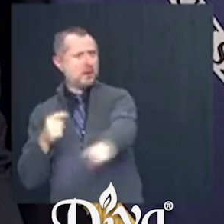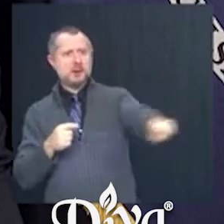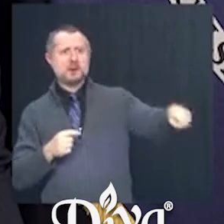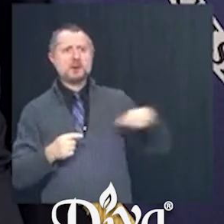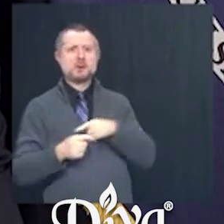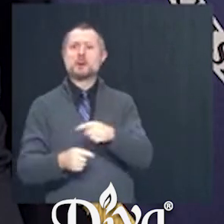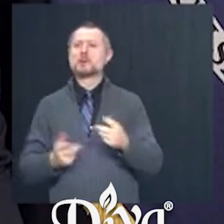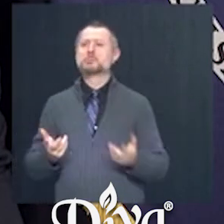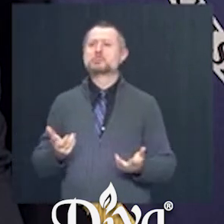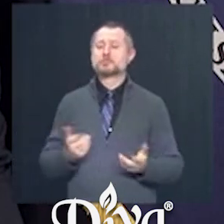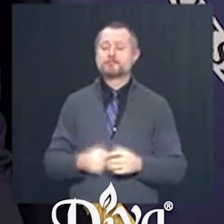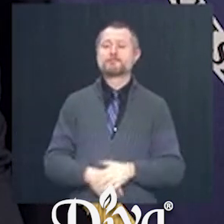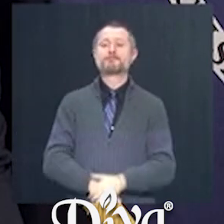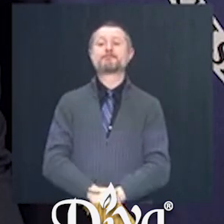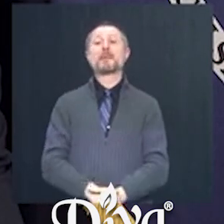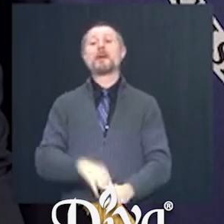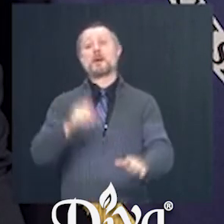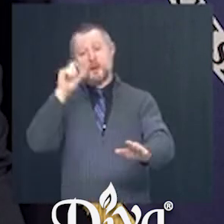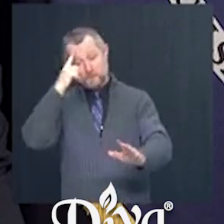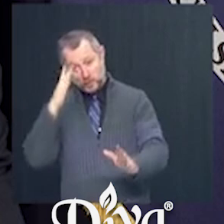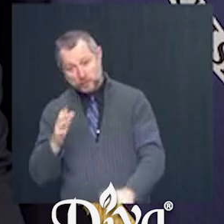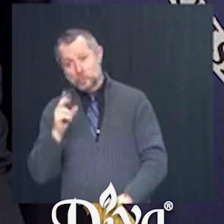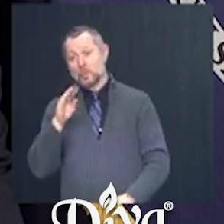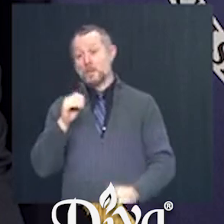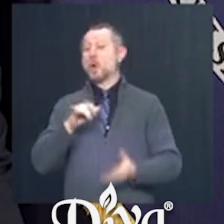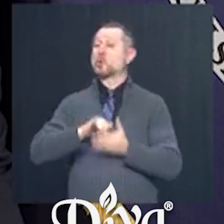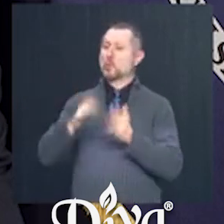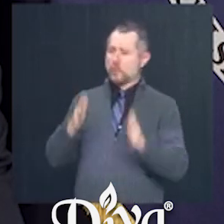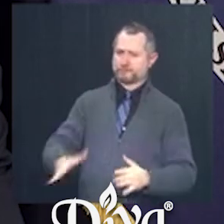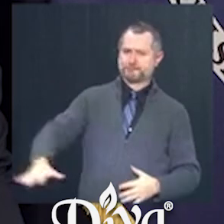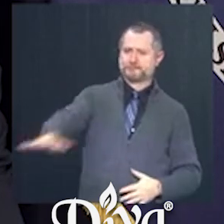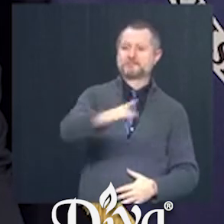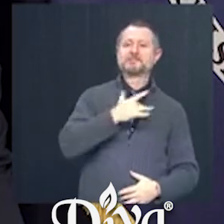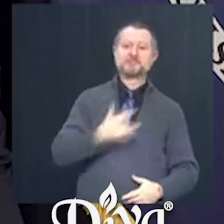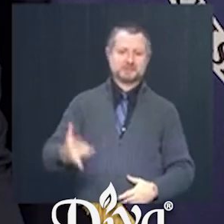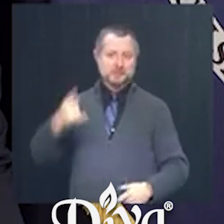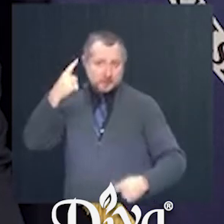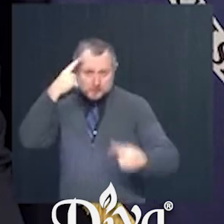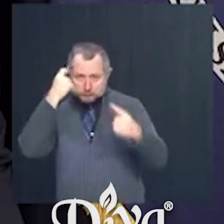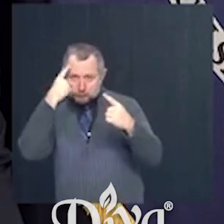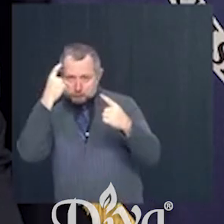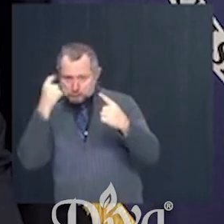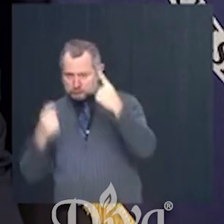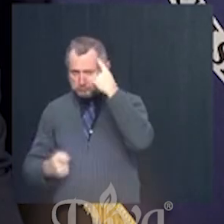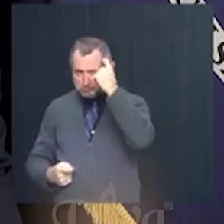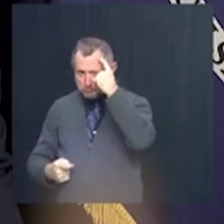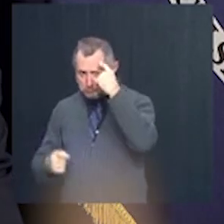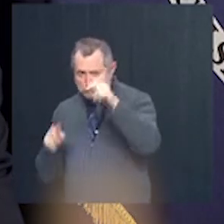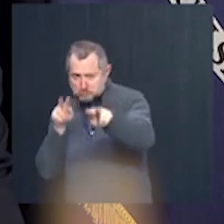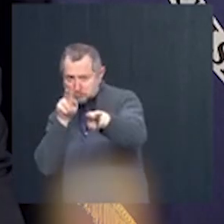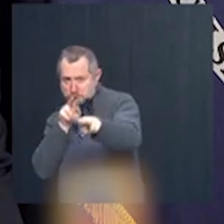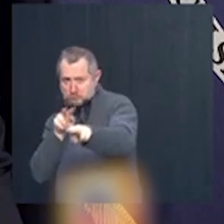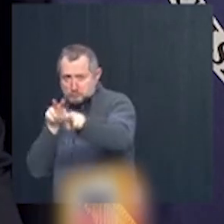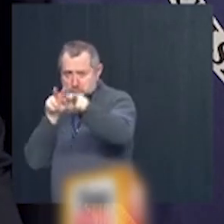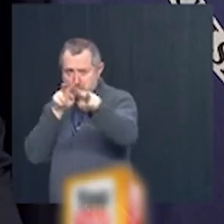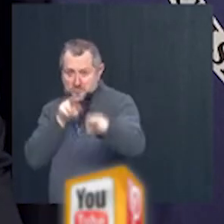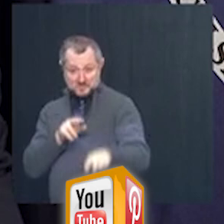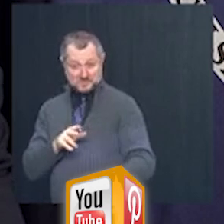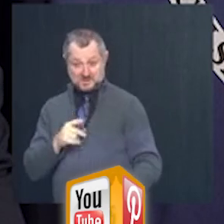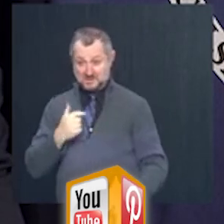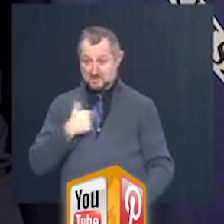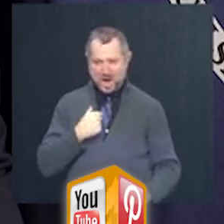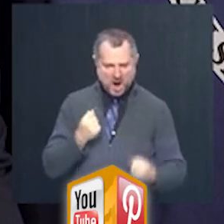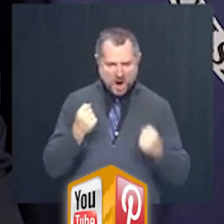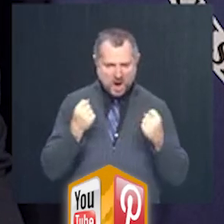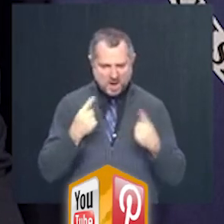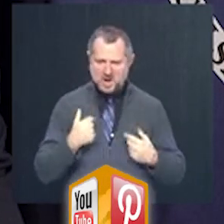Yorkers are a skeptical bunch. I don't blame them. I'm a New Yorker, born and